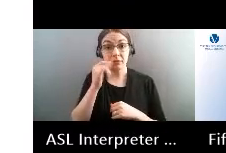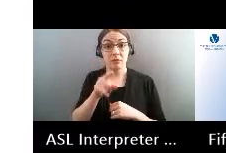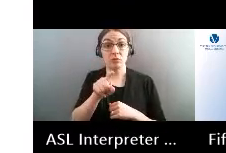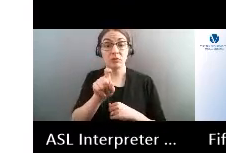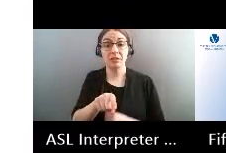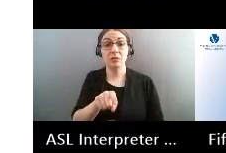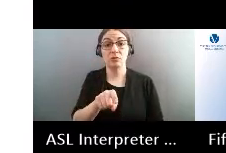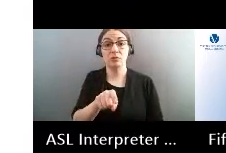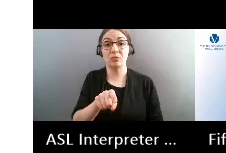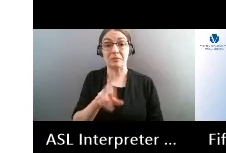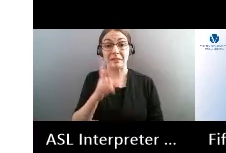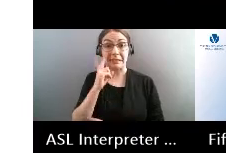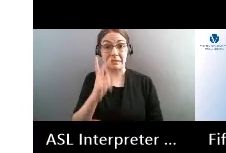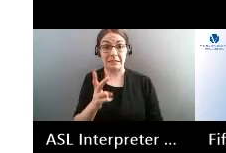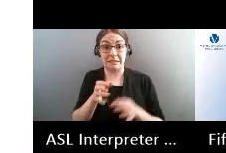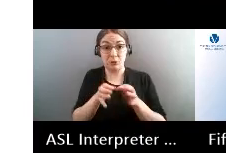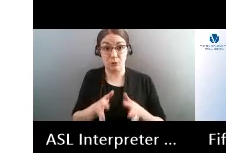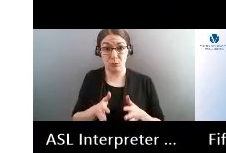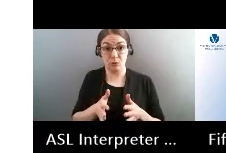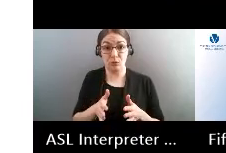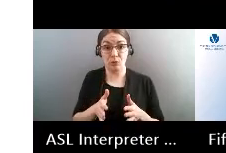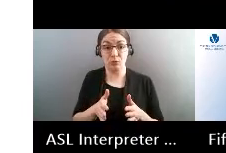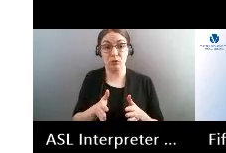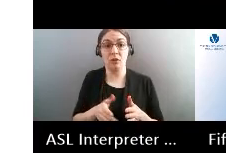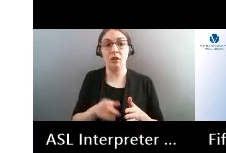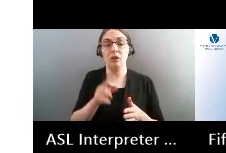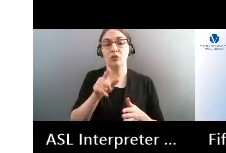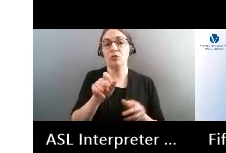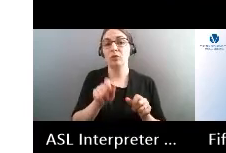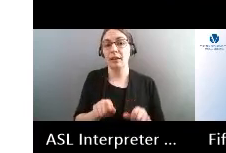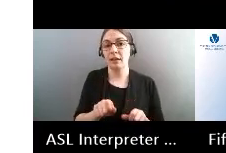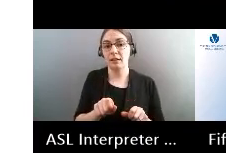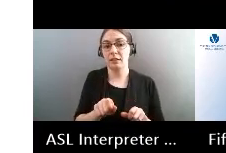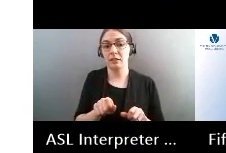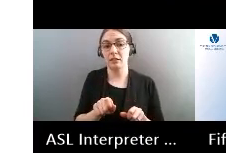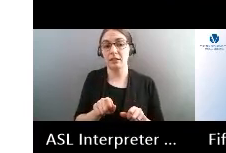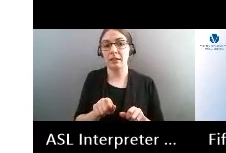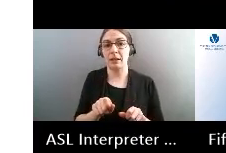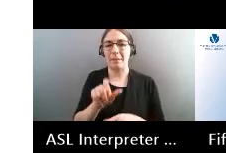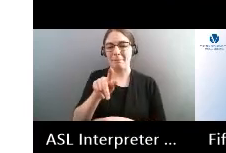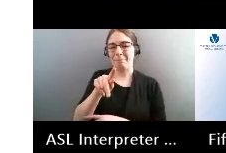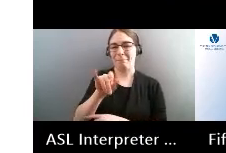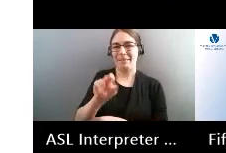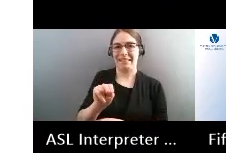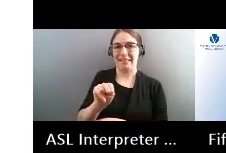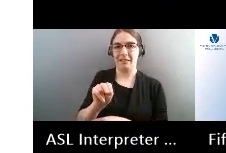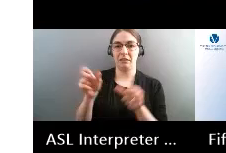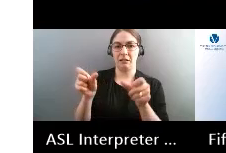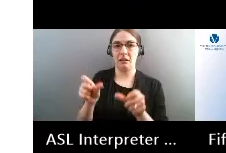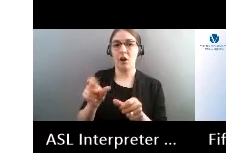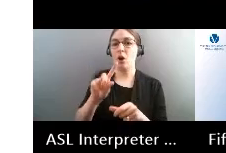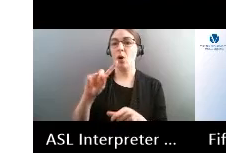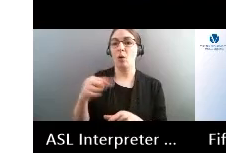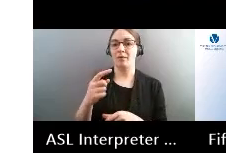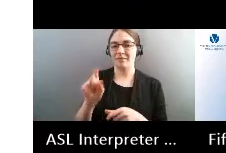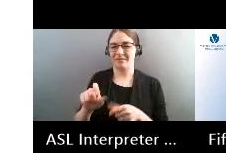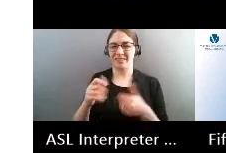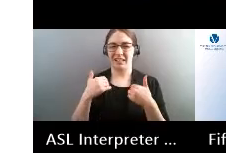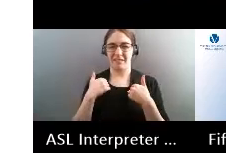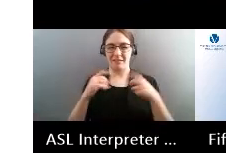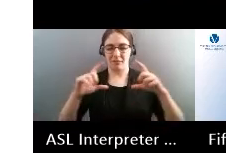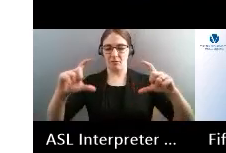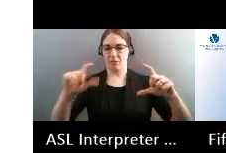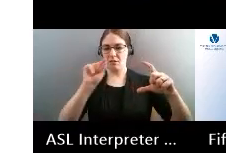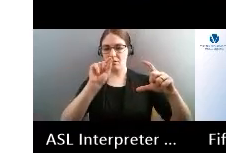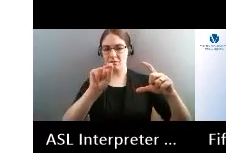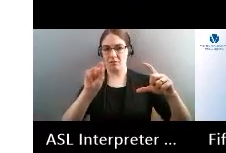to see them, you can pin them, and all you have to do is click on the 3 dots and you